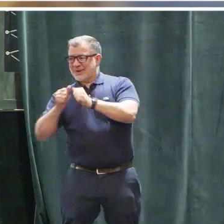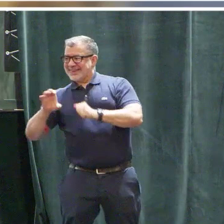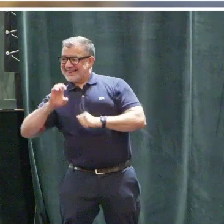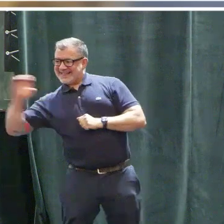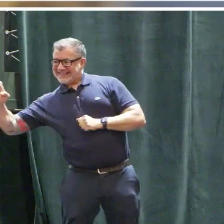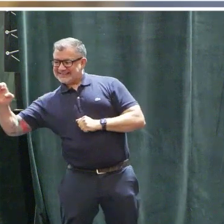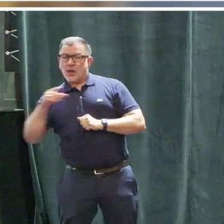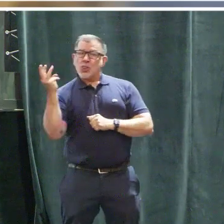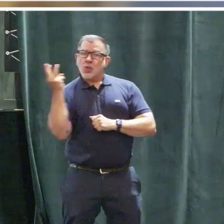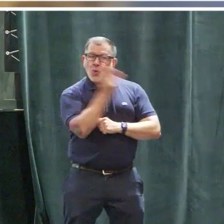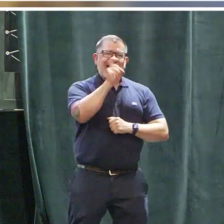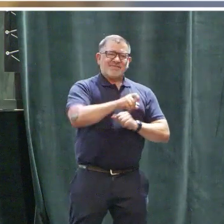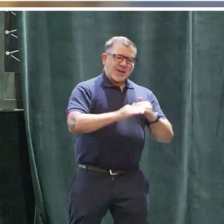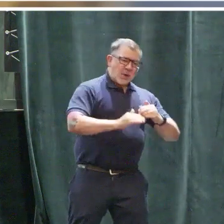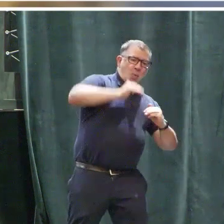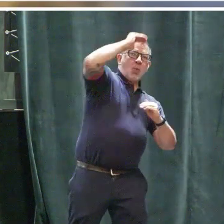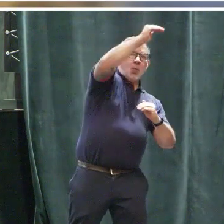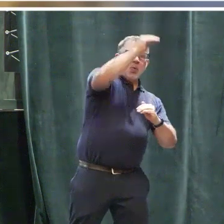block.